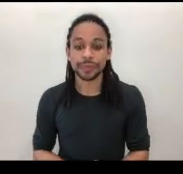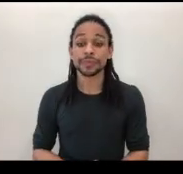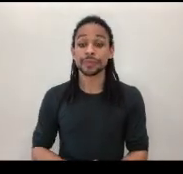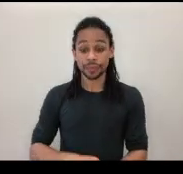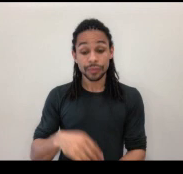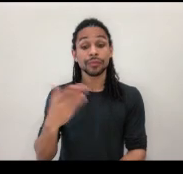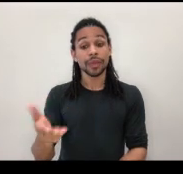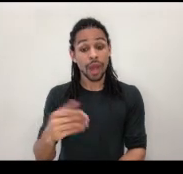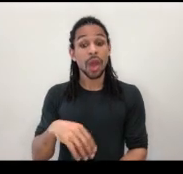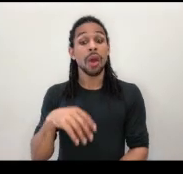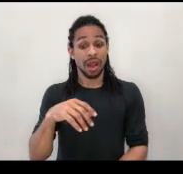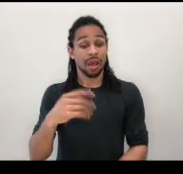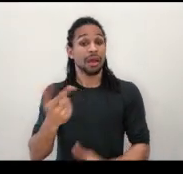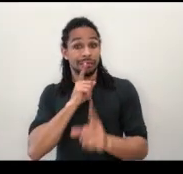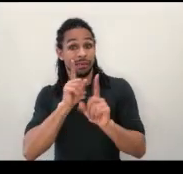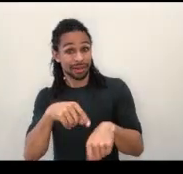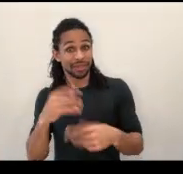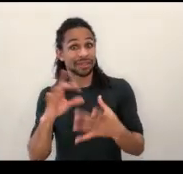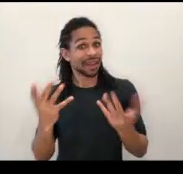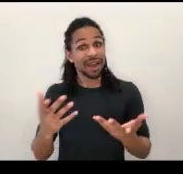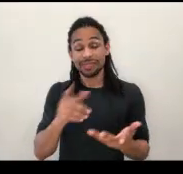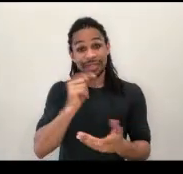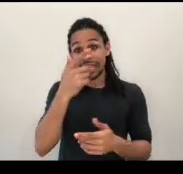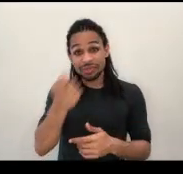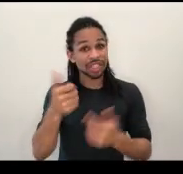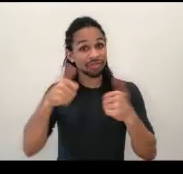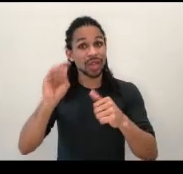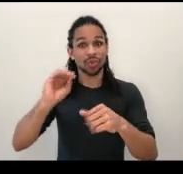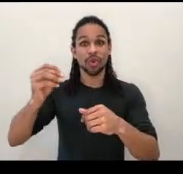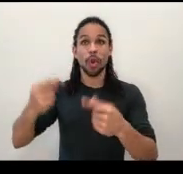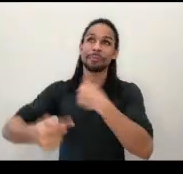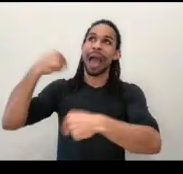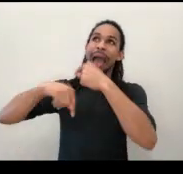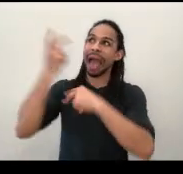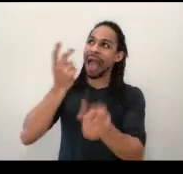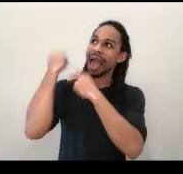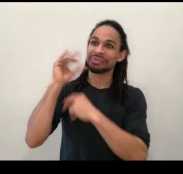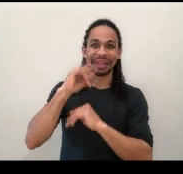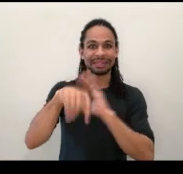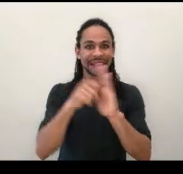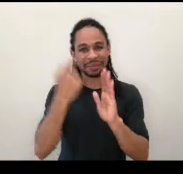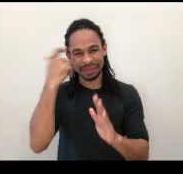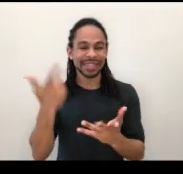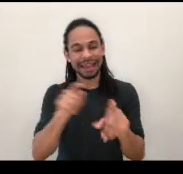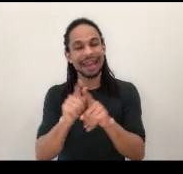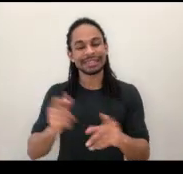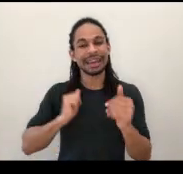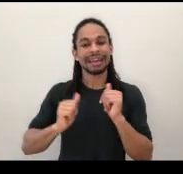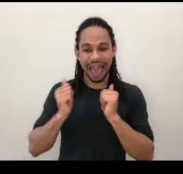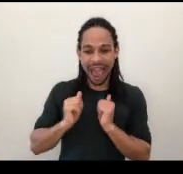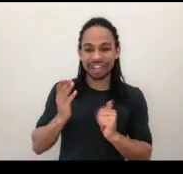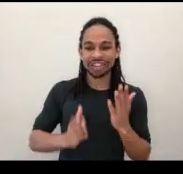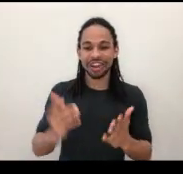But it was very interesting trying to go back to that time, because as an actor, I always have this thing where it's